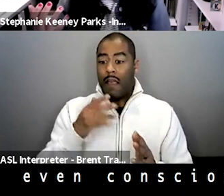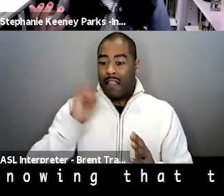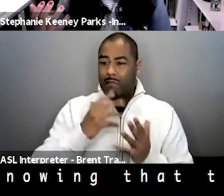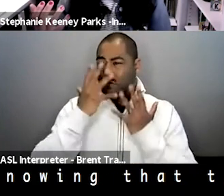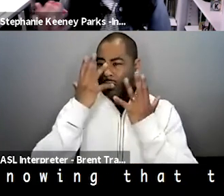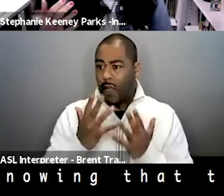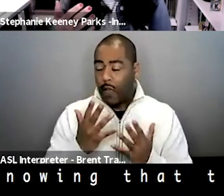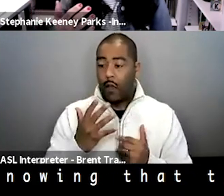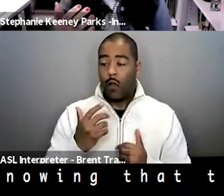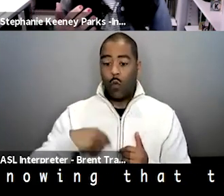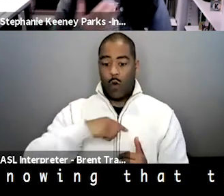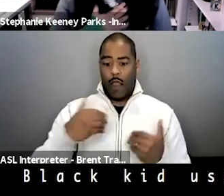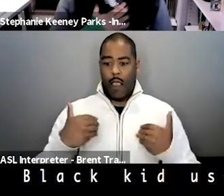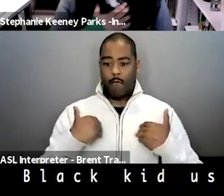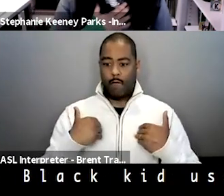work from that. Maybe